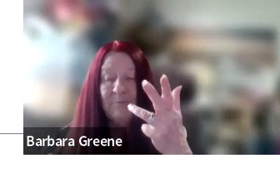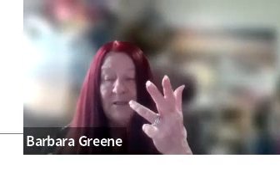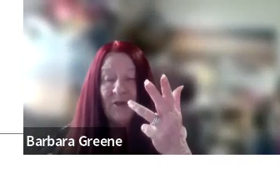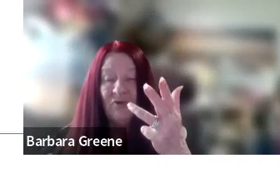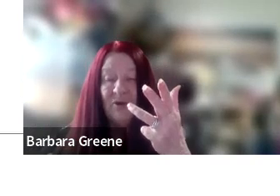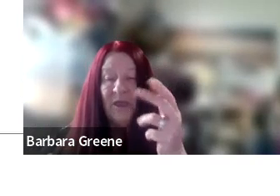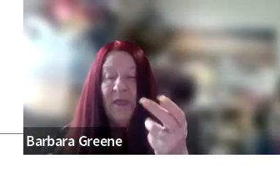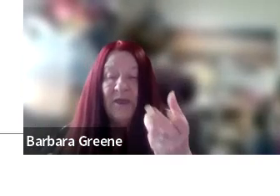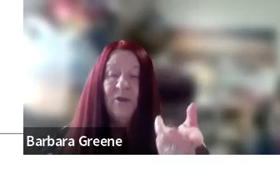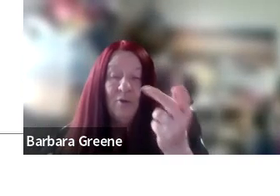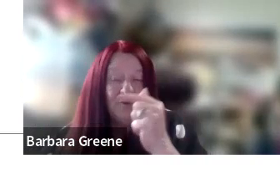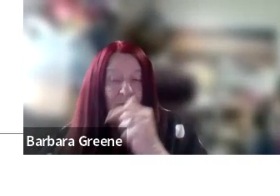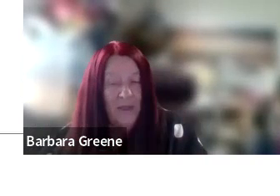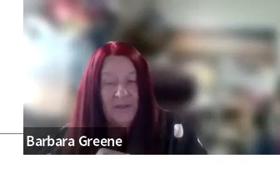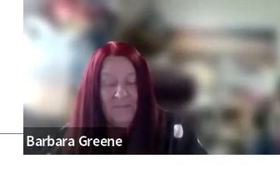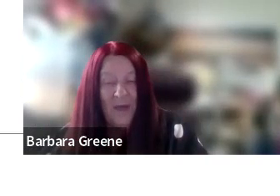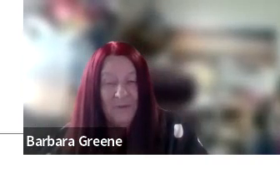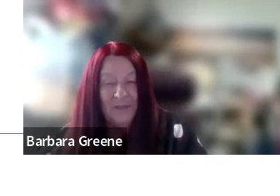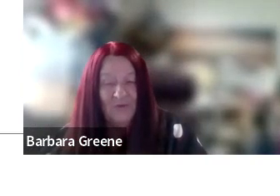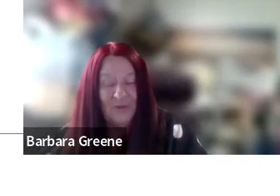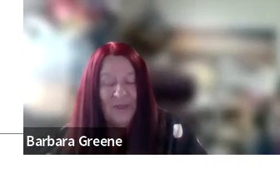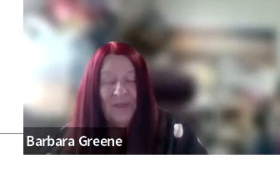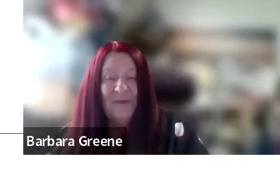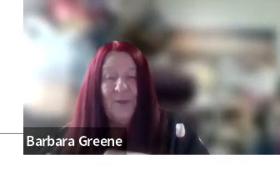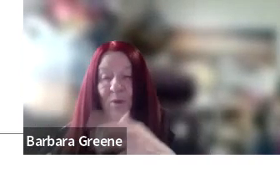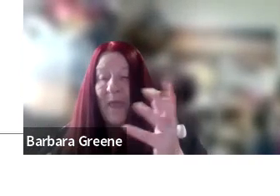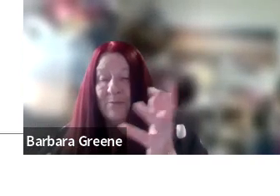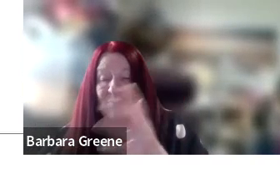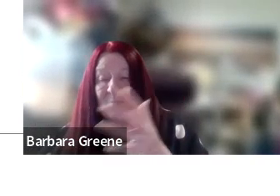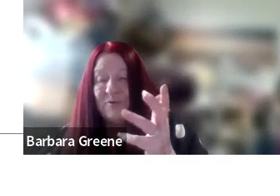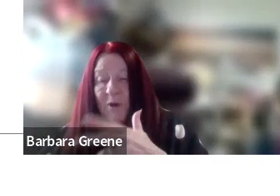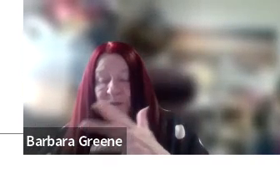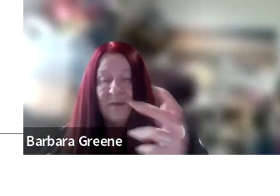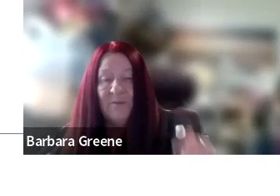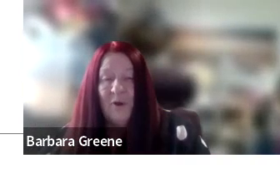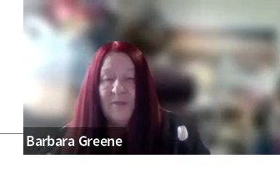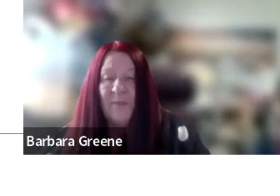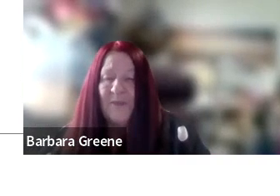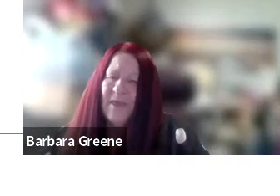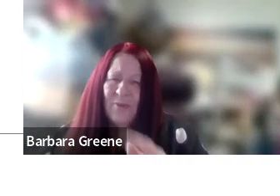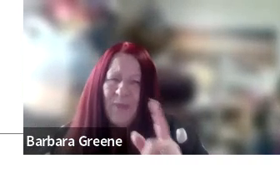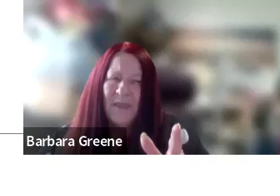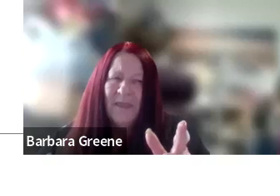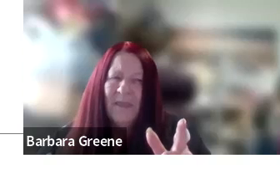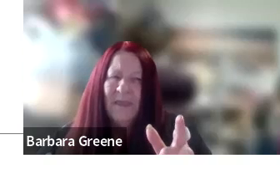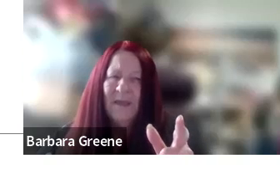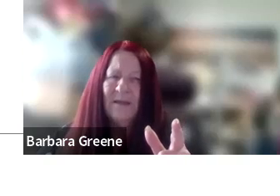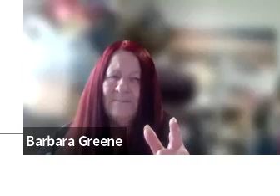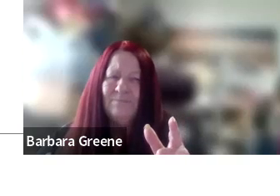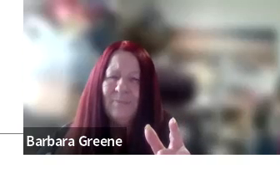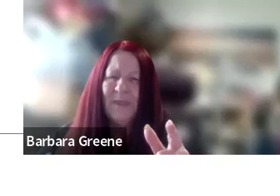that population and who was not in that population. So that was one of the things. The other thing,